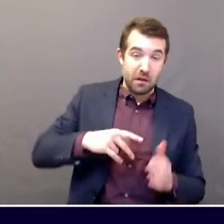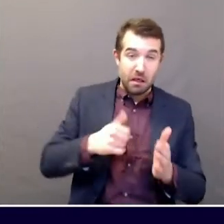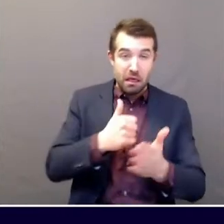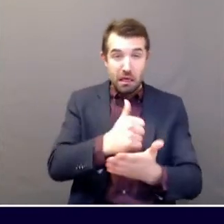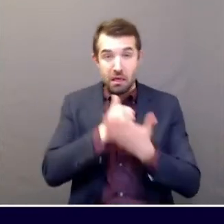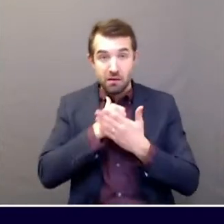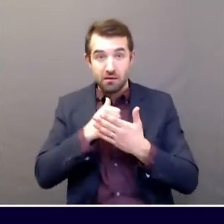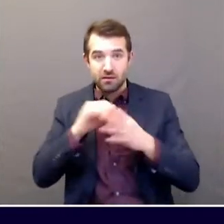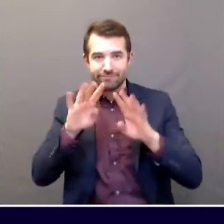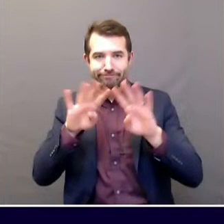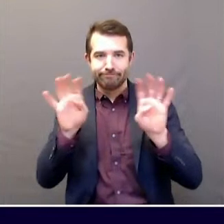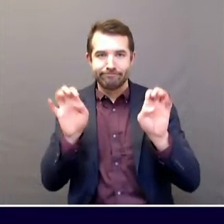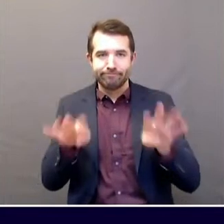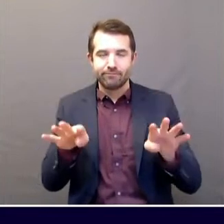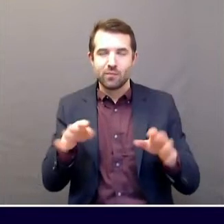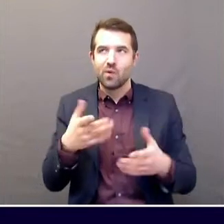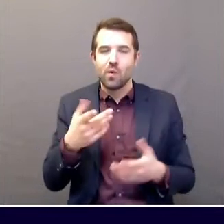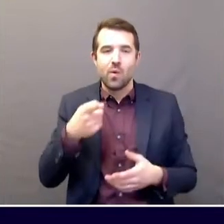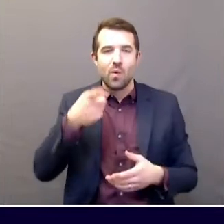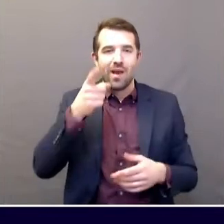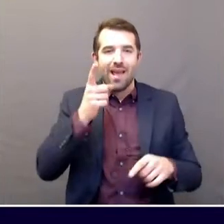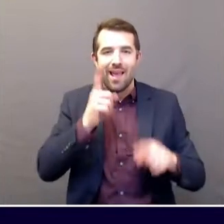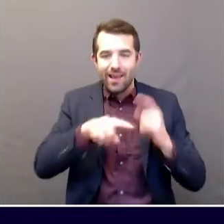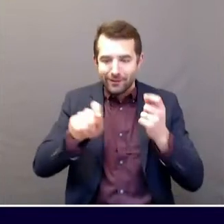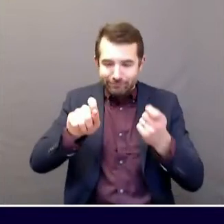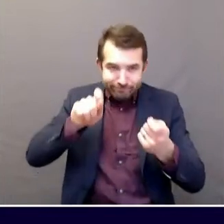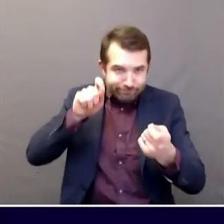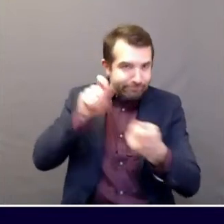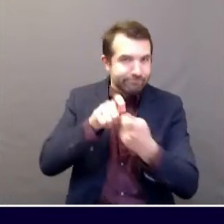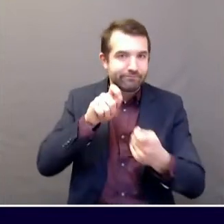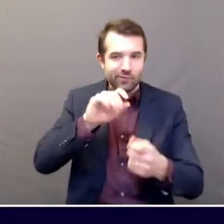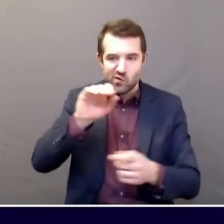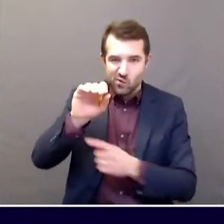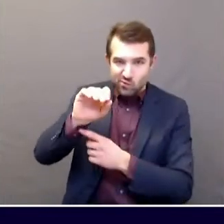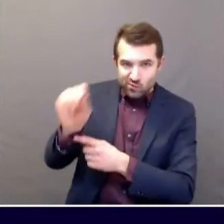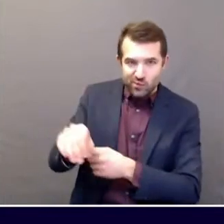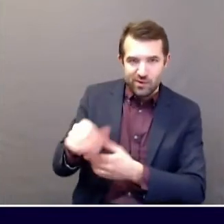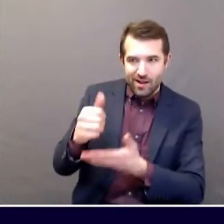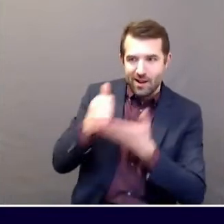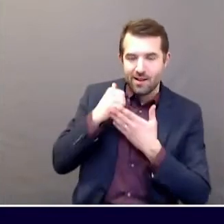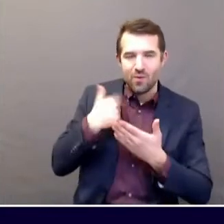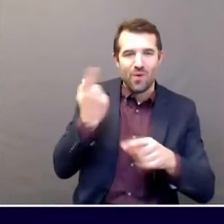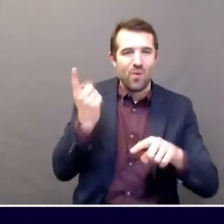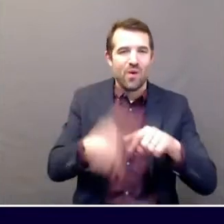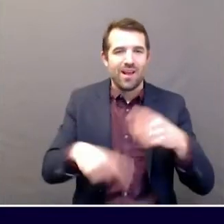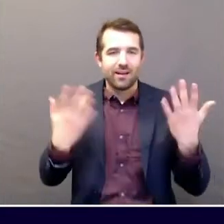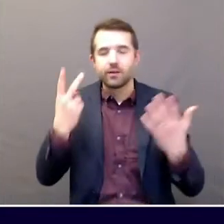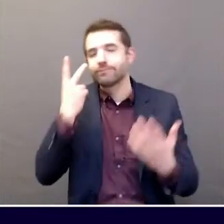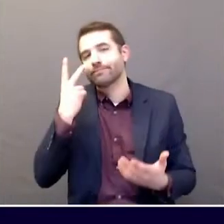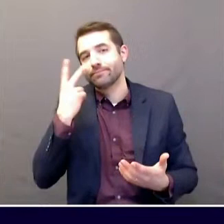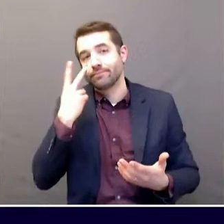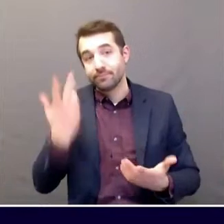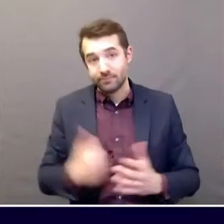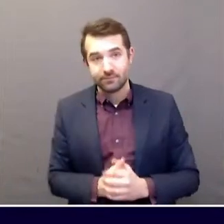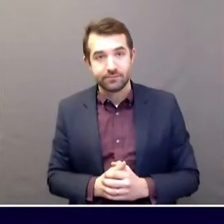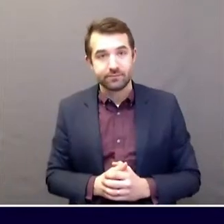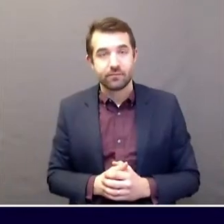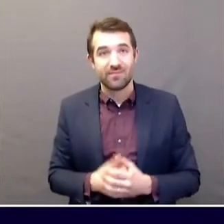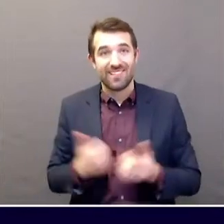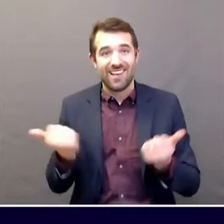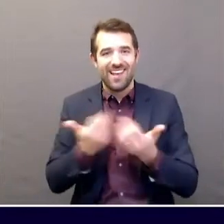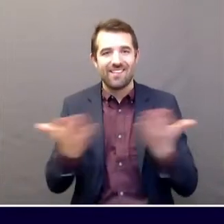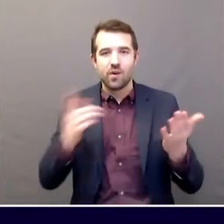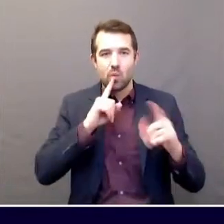to quantify at this time. So I think it really will depend on what we start to see, the impact that it has, so on and so